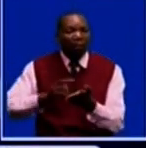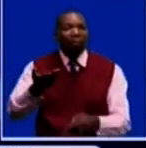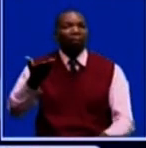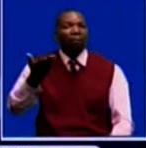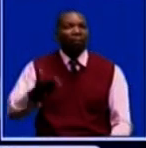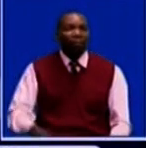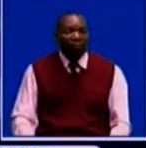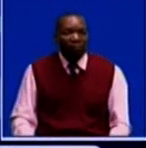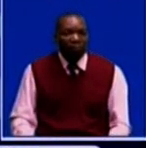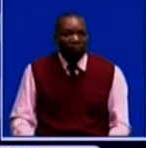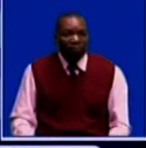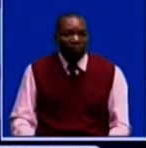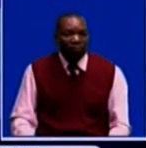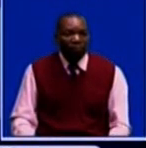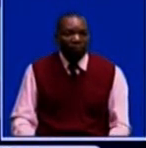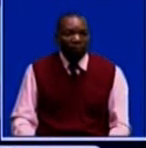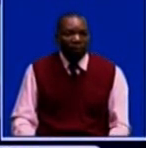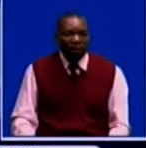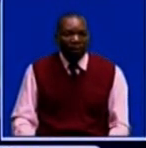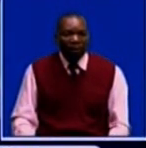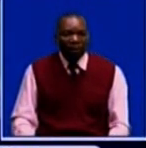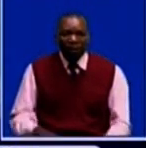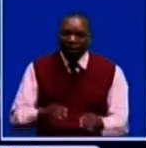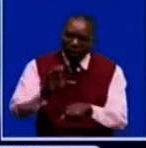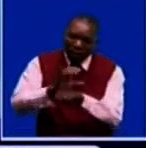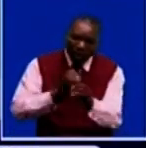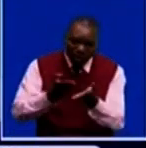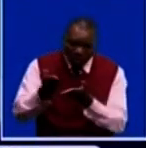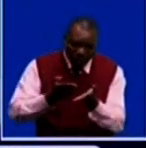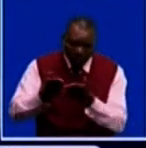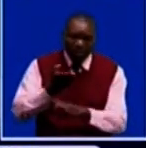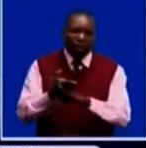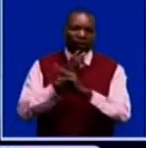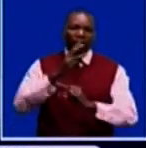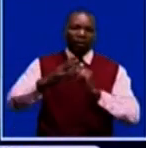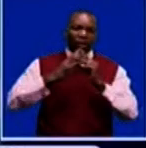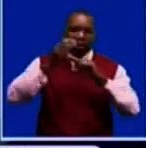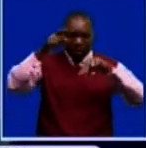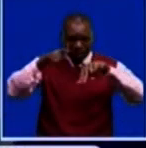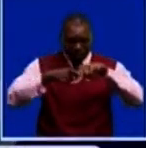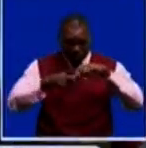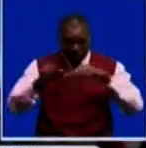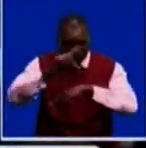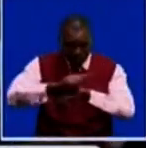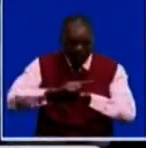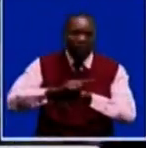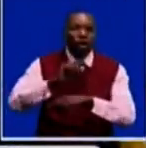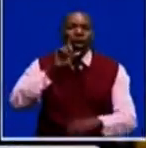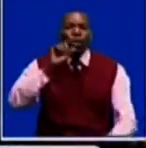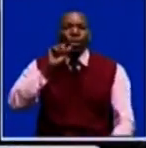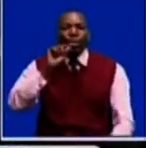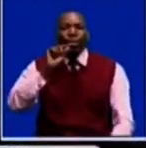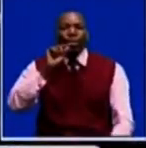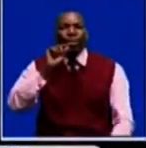Candlelight service on the eve of World AIDS Day has been held in Livingstone, to show support for people living with